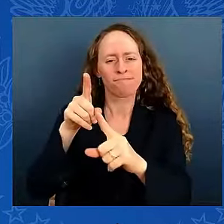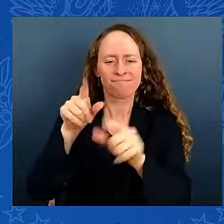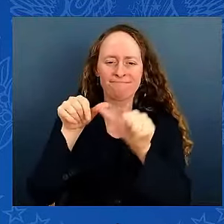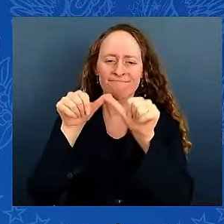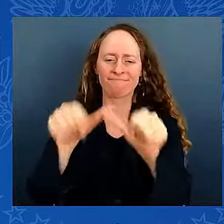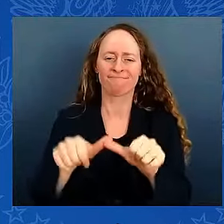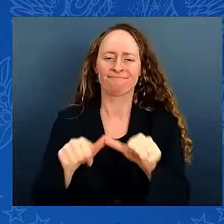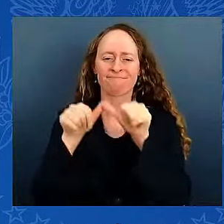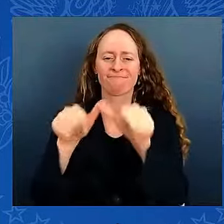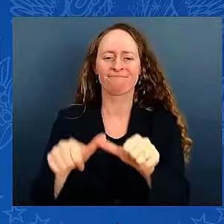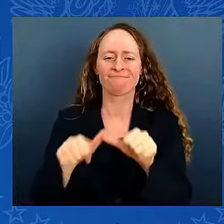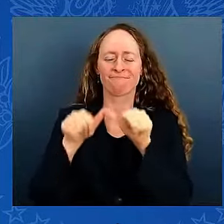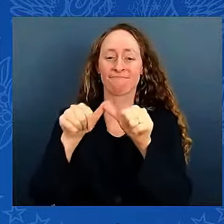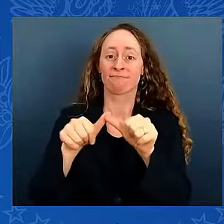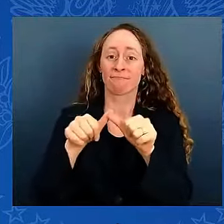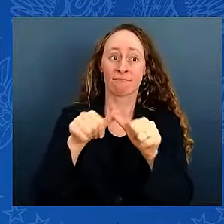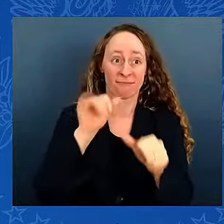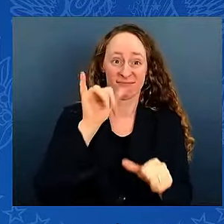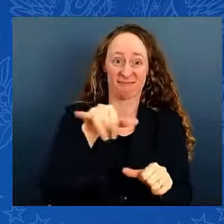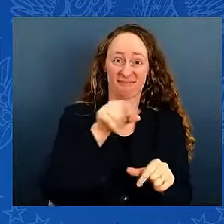is all about, aren't they?